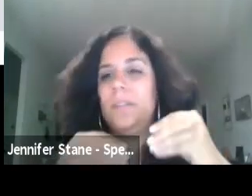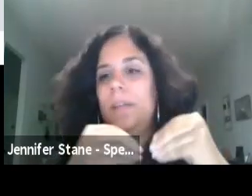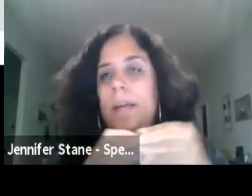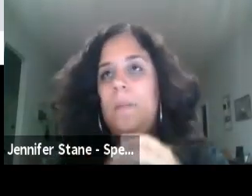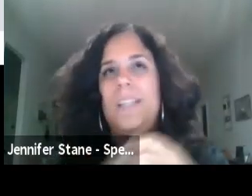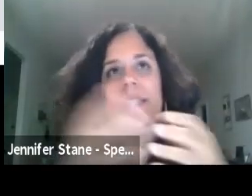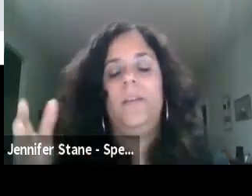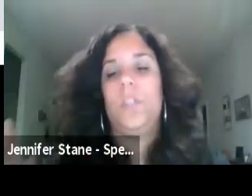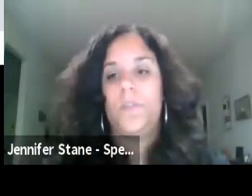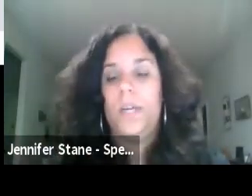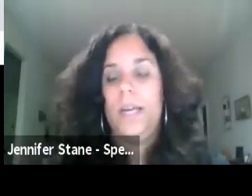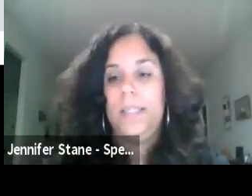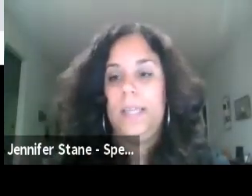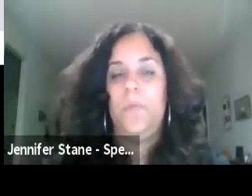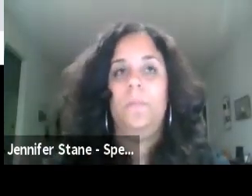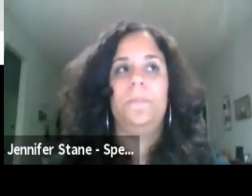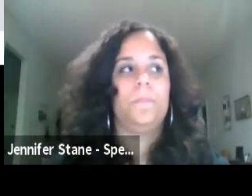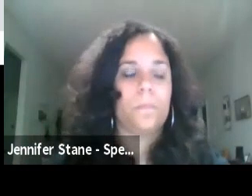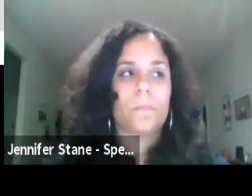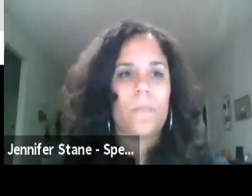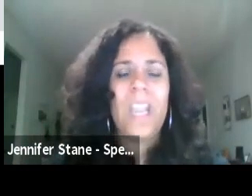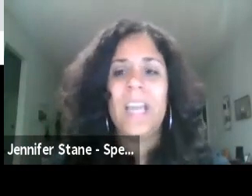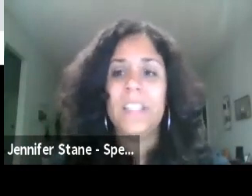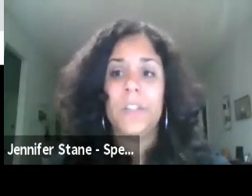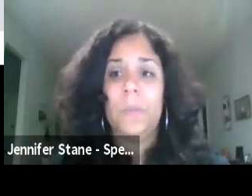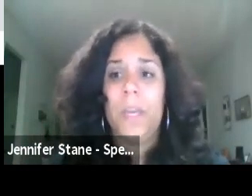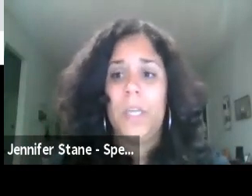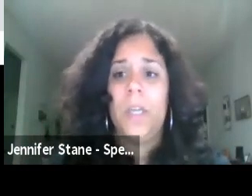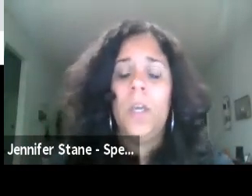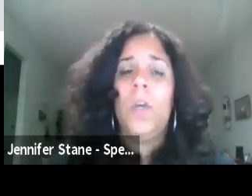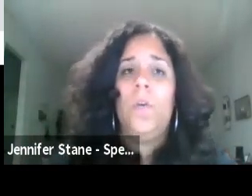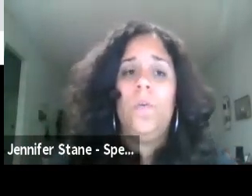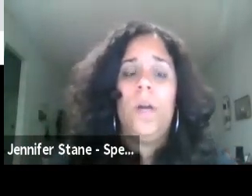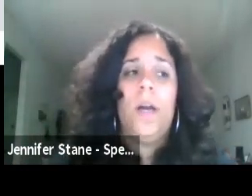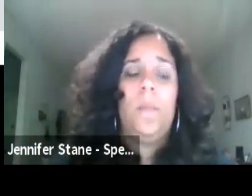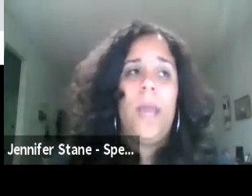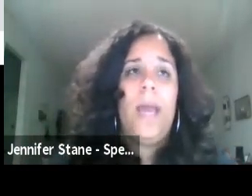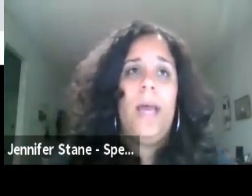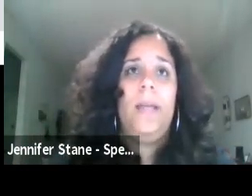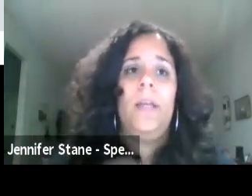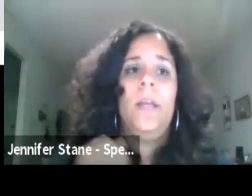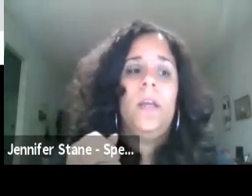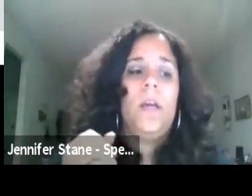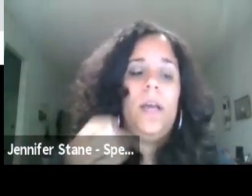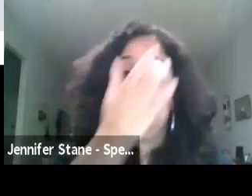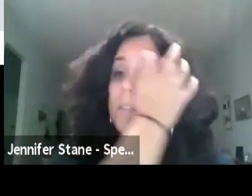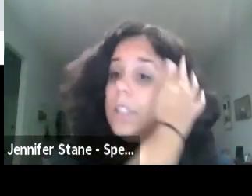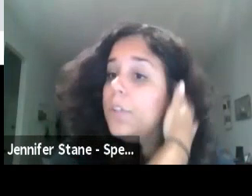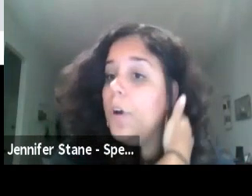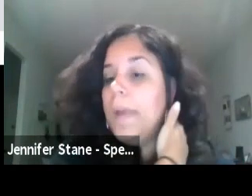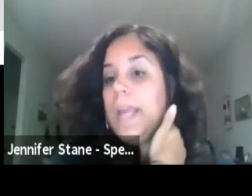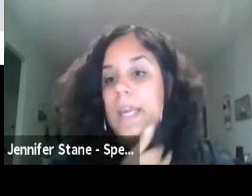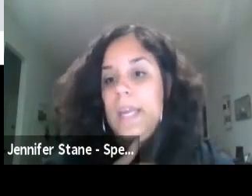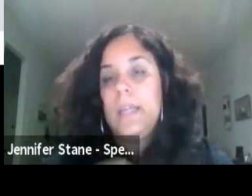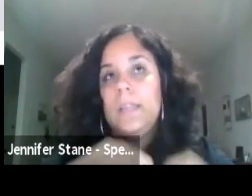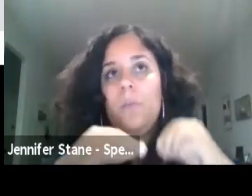difficult. Let's say, just for an example, had a dear sweet patient who has Down